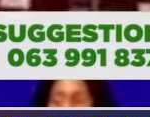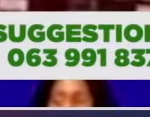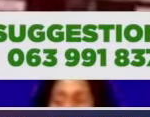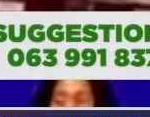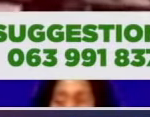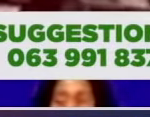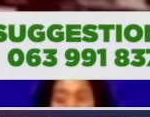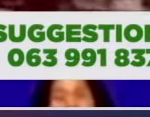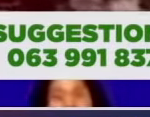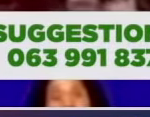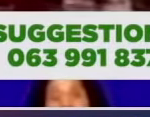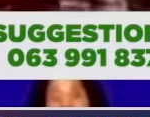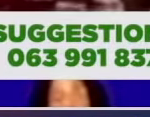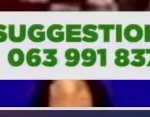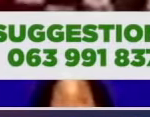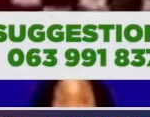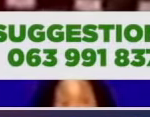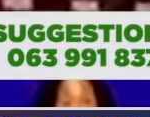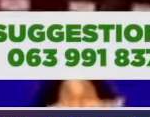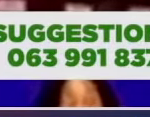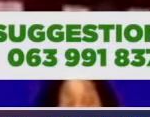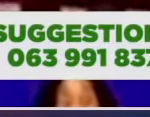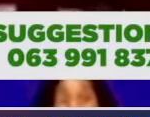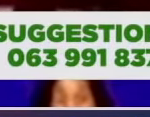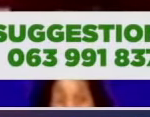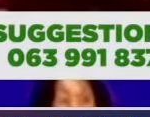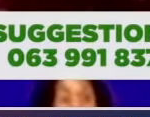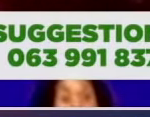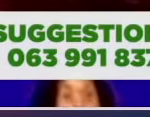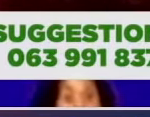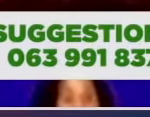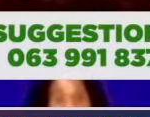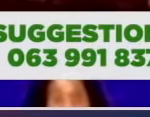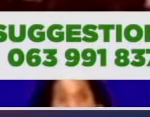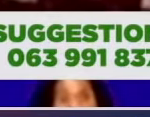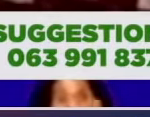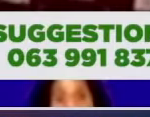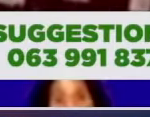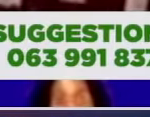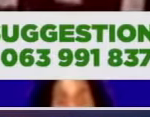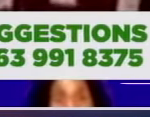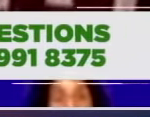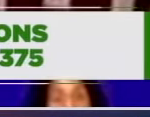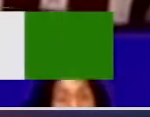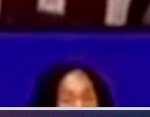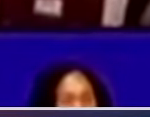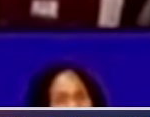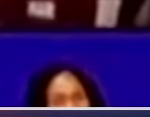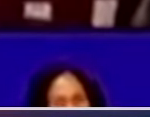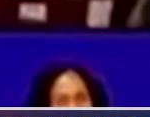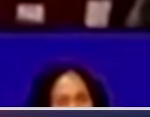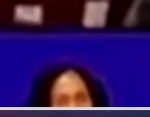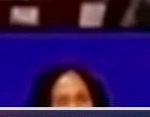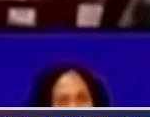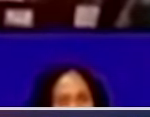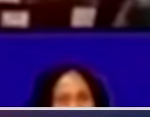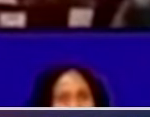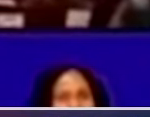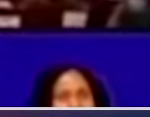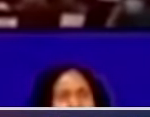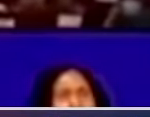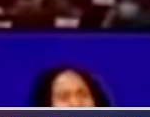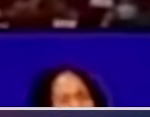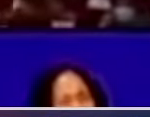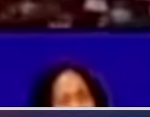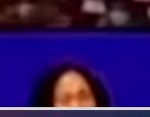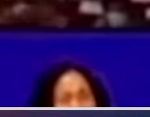the first 2 reports of the Zondo Commission, you would know that you still continue to employ many of those implicated in your